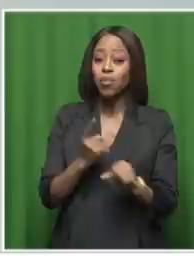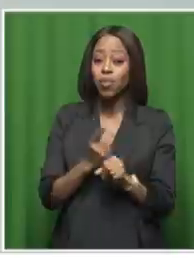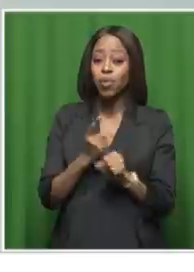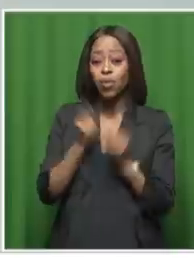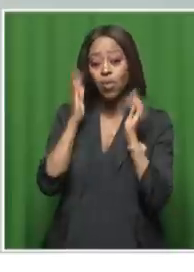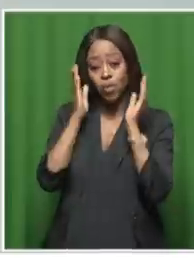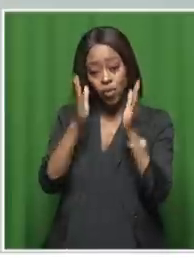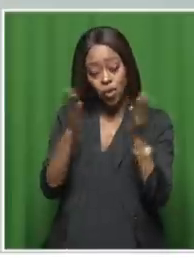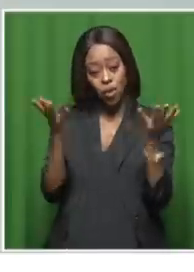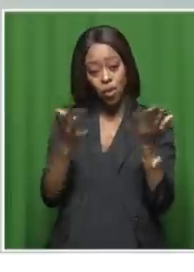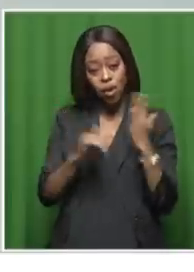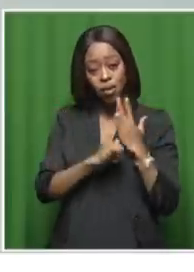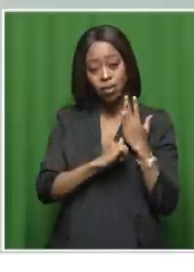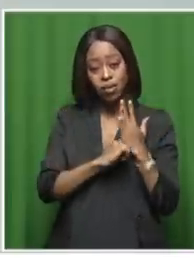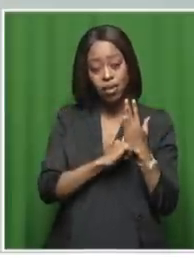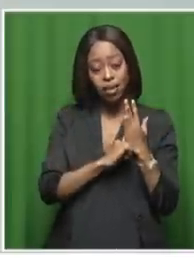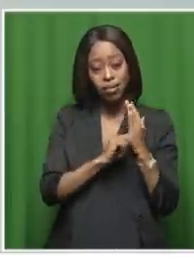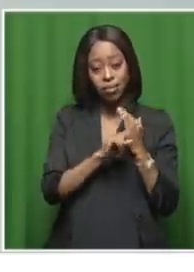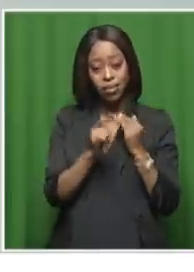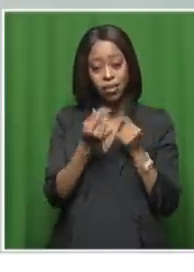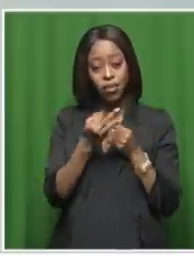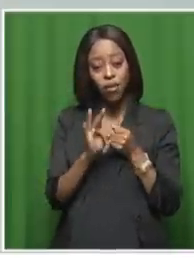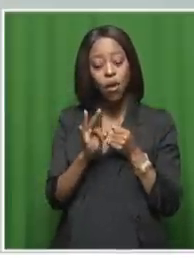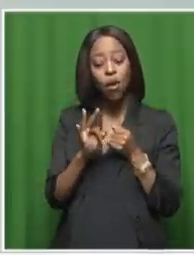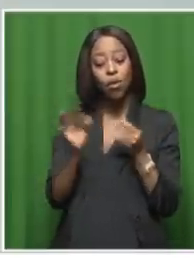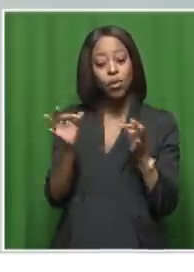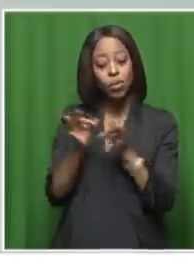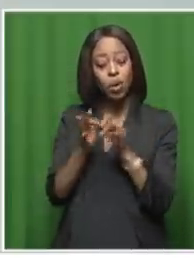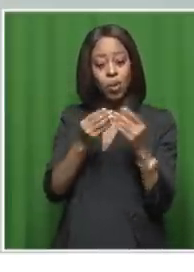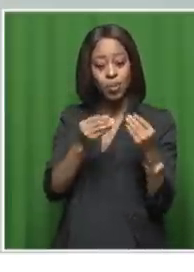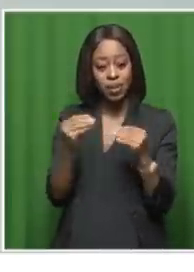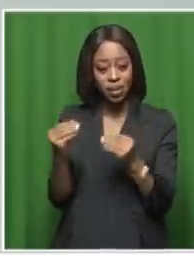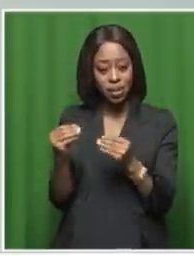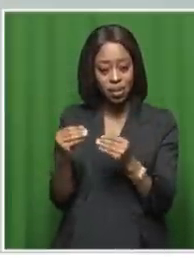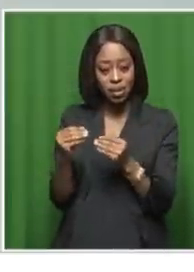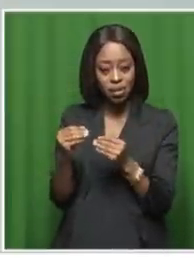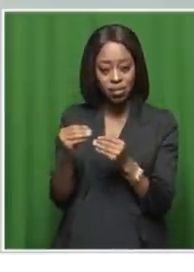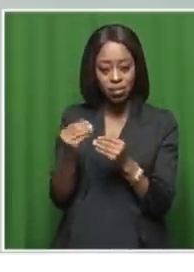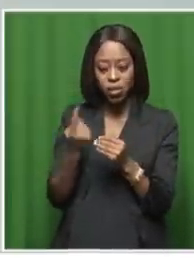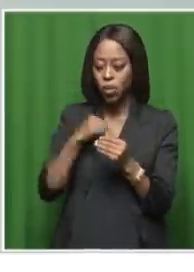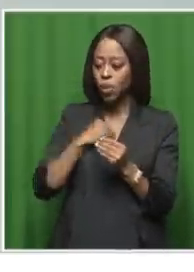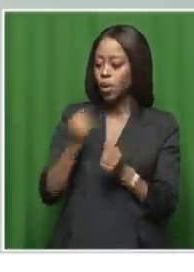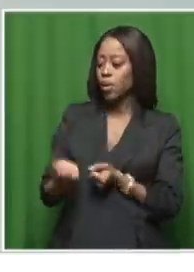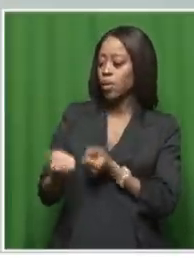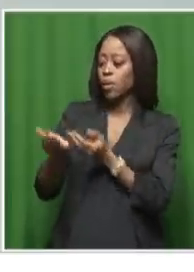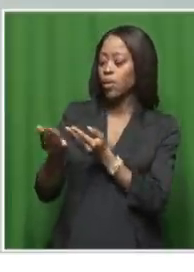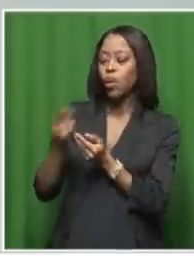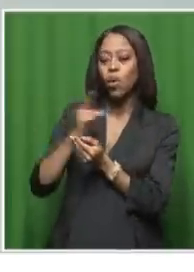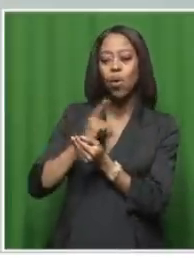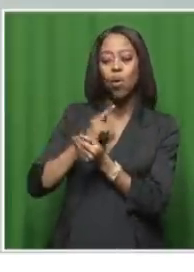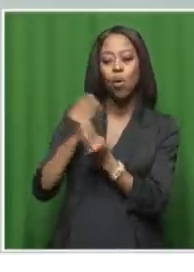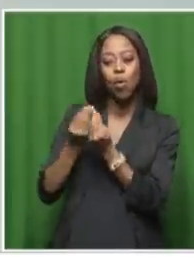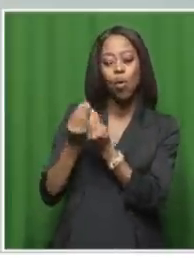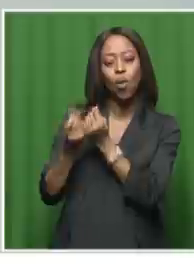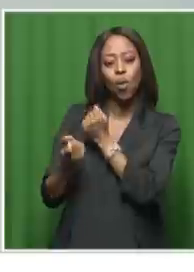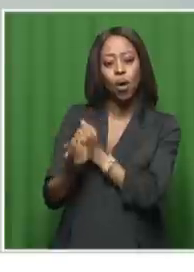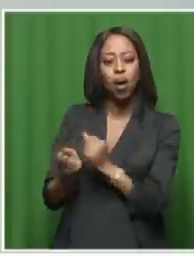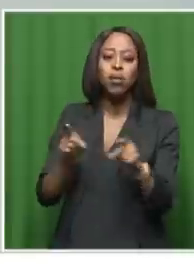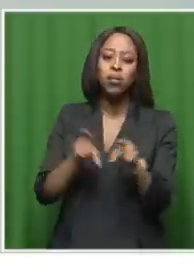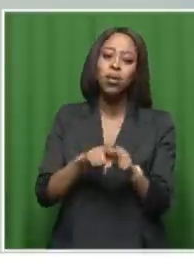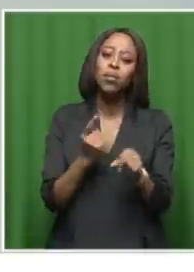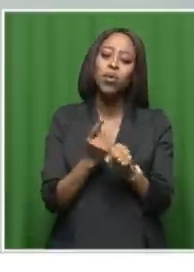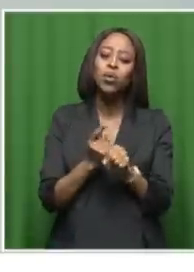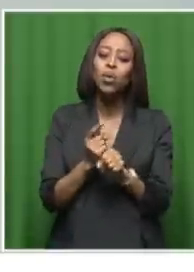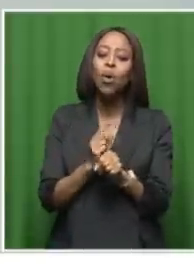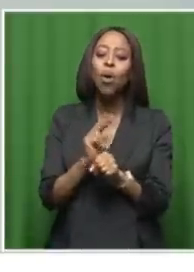at the tax incentives for SMMEs. We ought to provide that, looking at the turnovers, including other